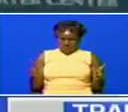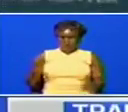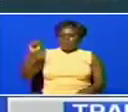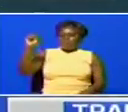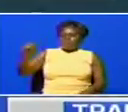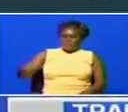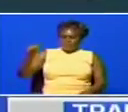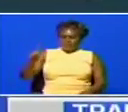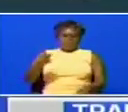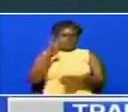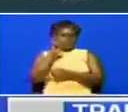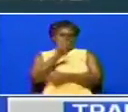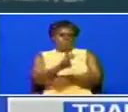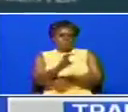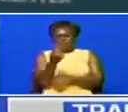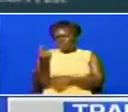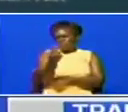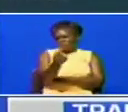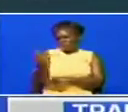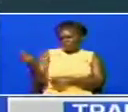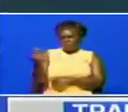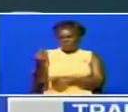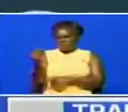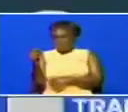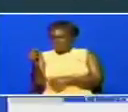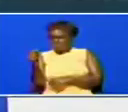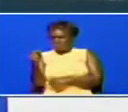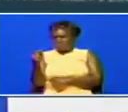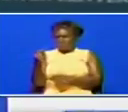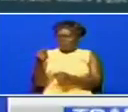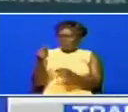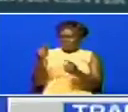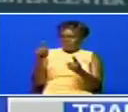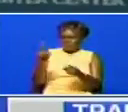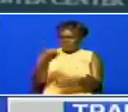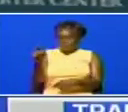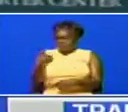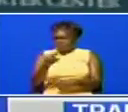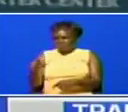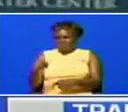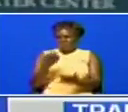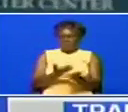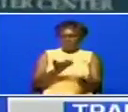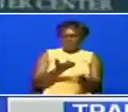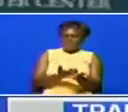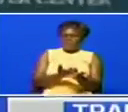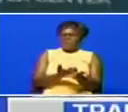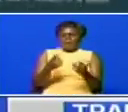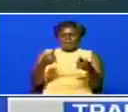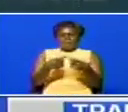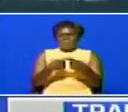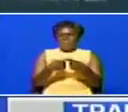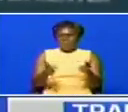Yes, we observed minor variances here and there that evidenced a deviation from the established process,